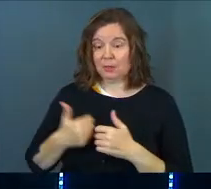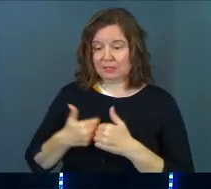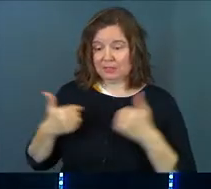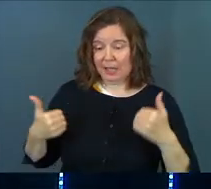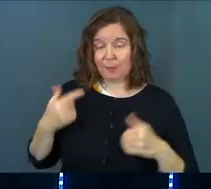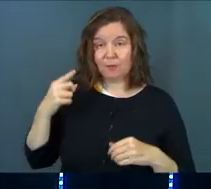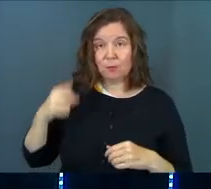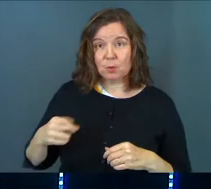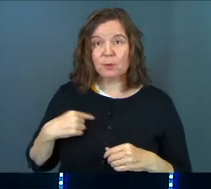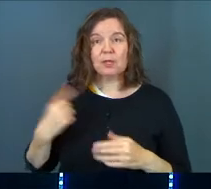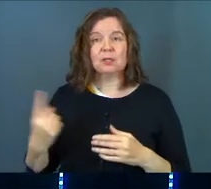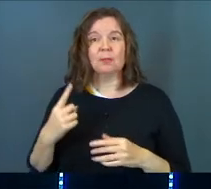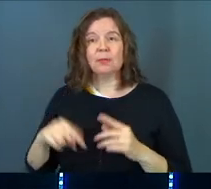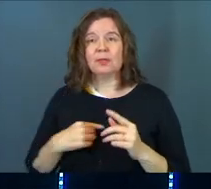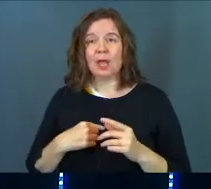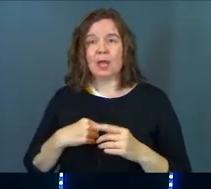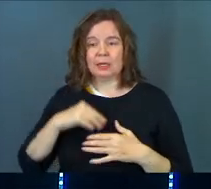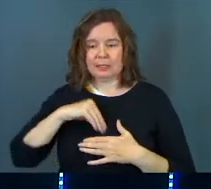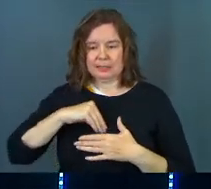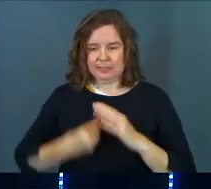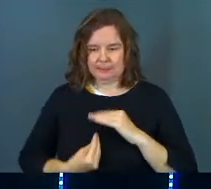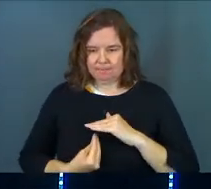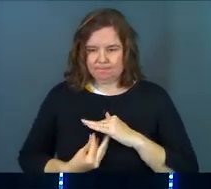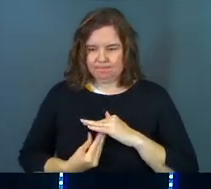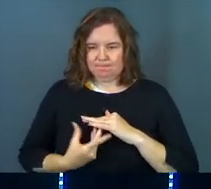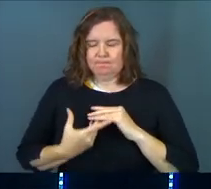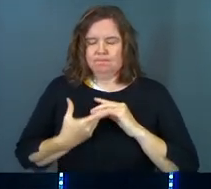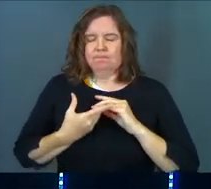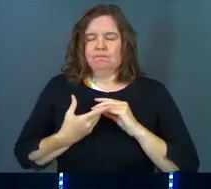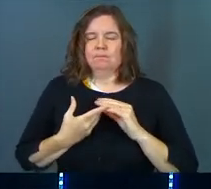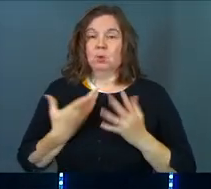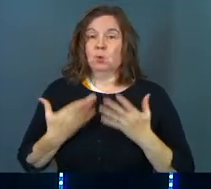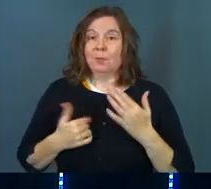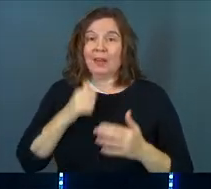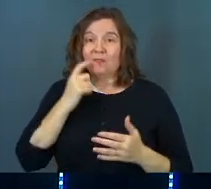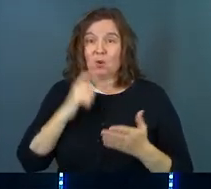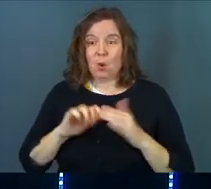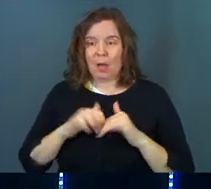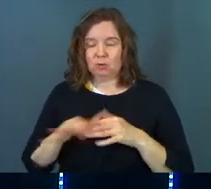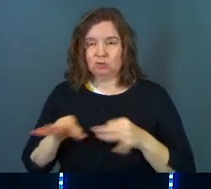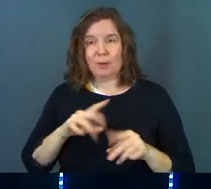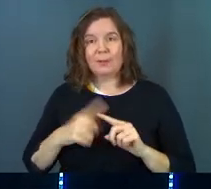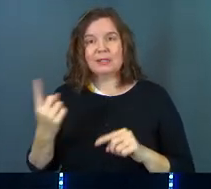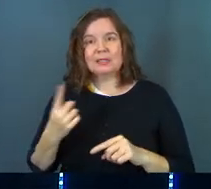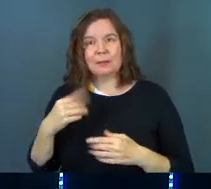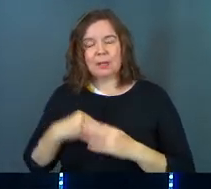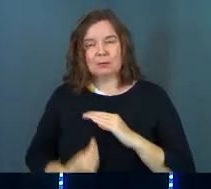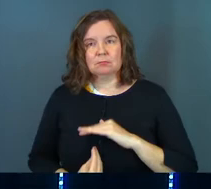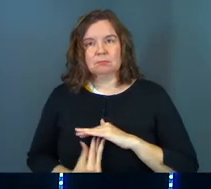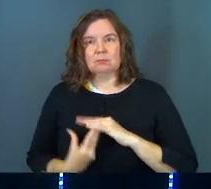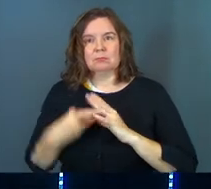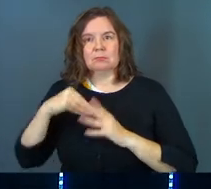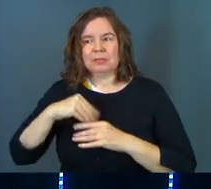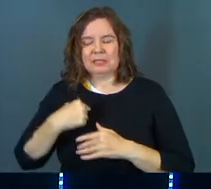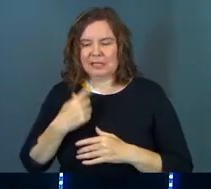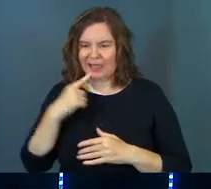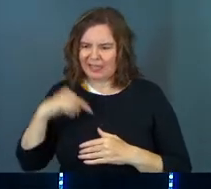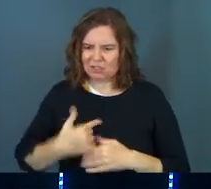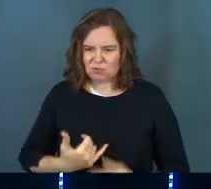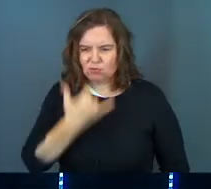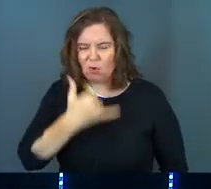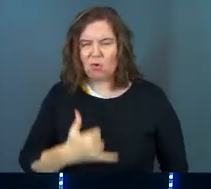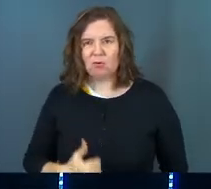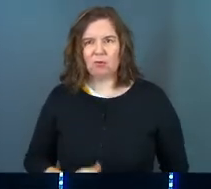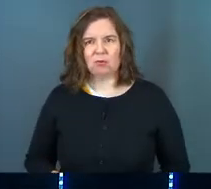is separated from you, there's something that wells up naturally inside of you. You may not have known how to describe it, but there's something that wells up inside of you and says, this